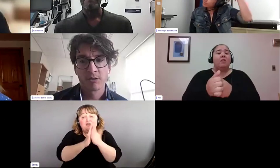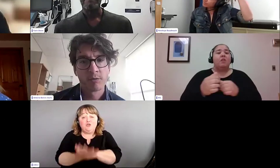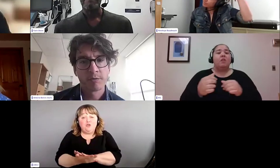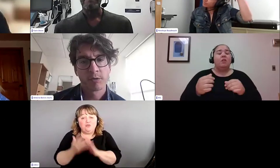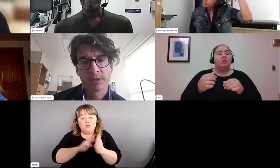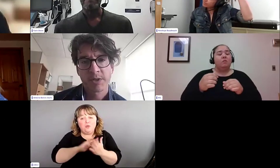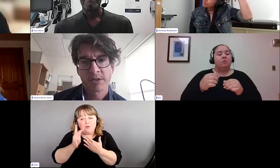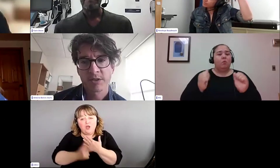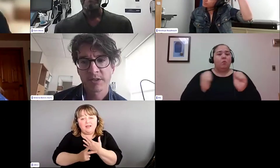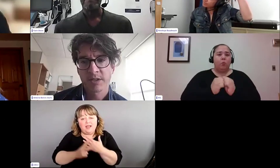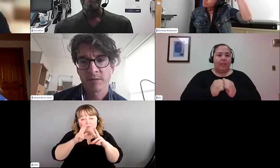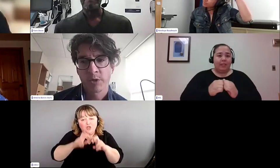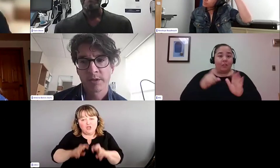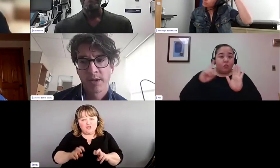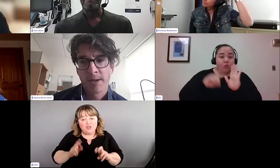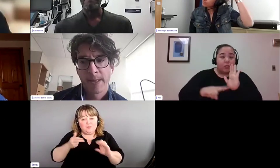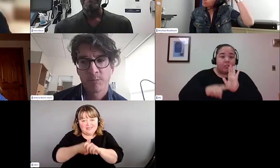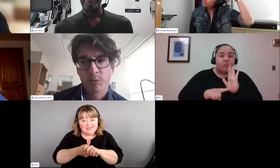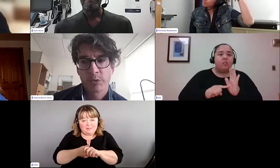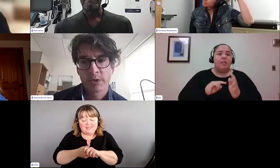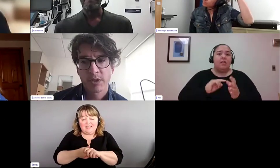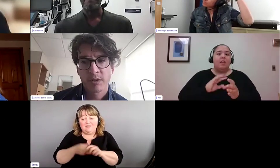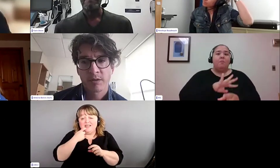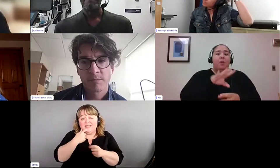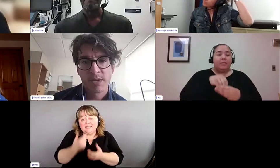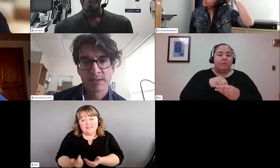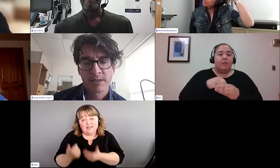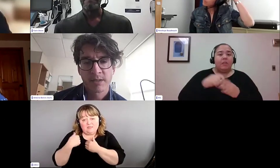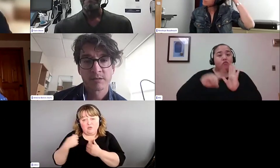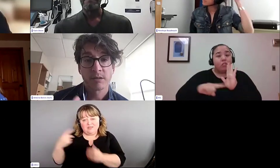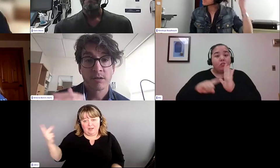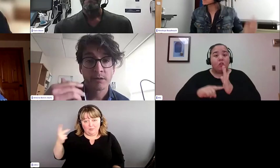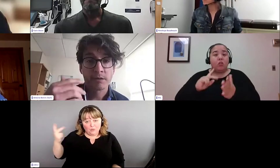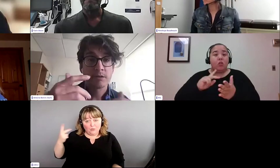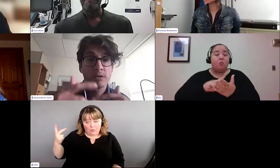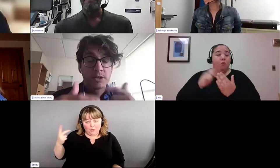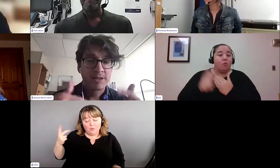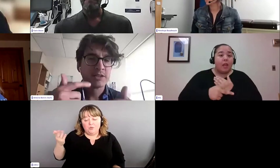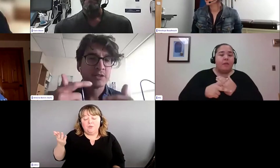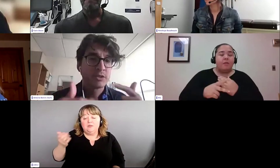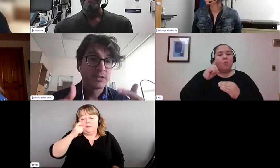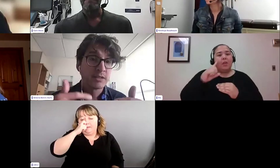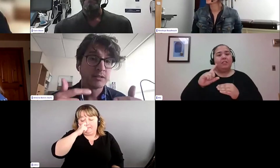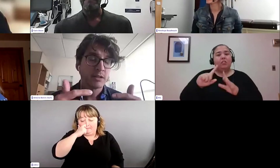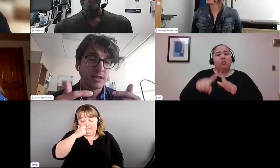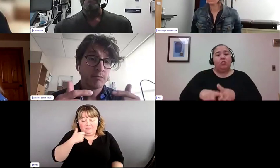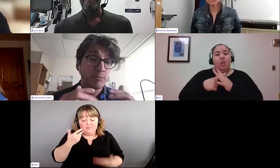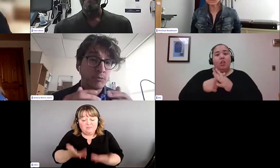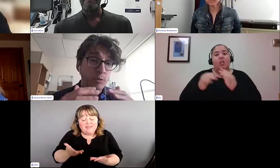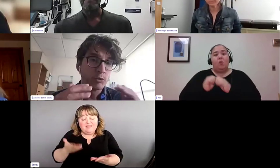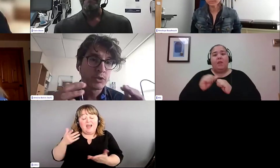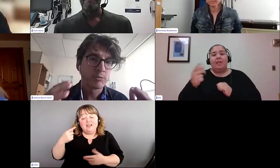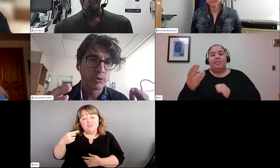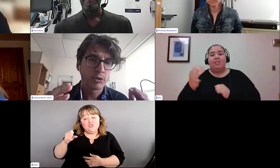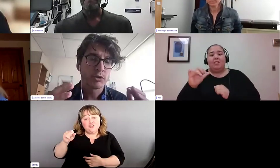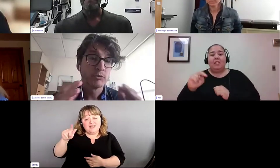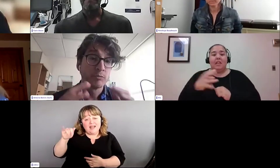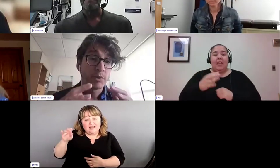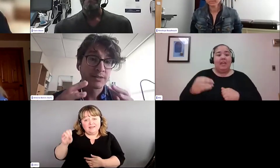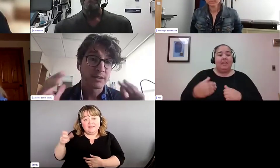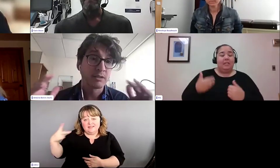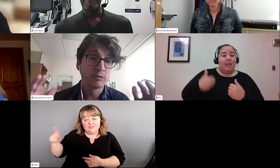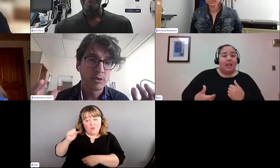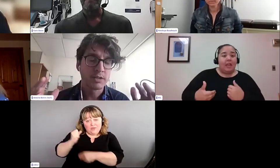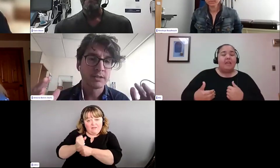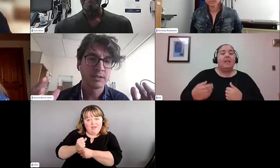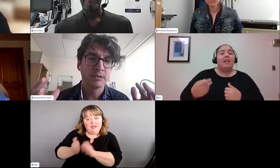a participative research program, which was co-founded by Ghislaine and I. And now, Ghislaine's